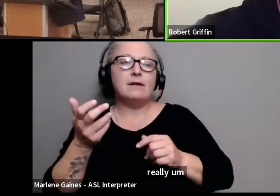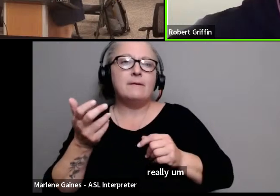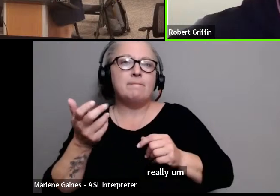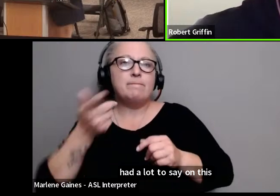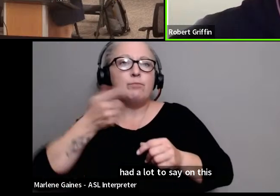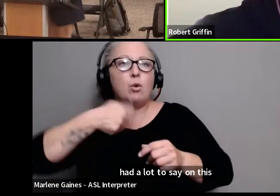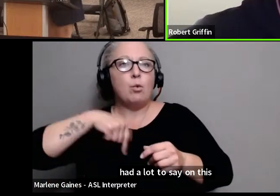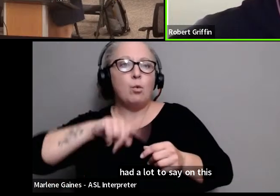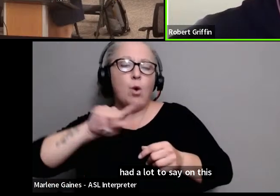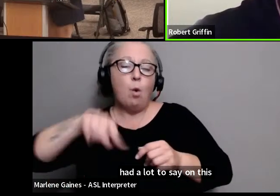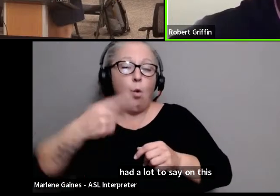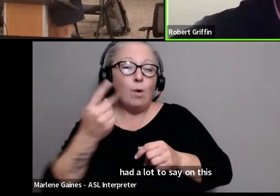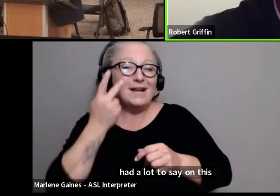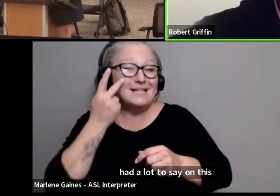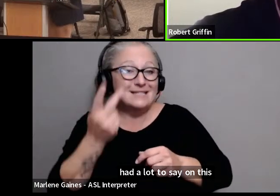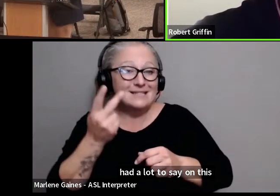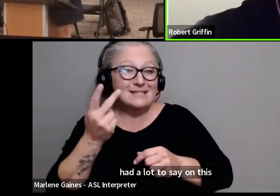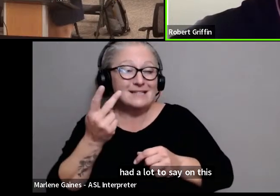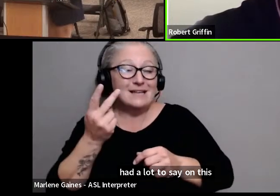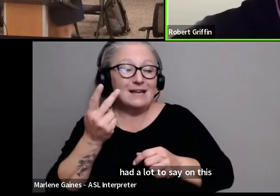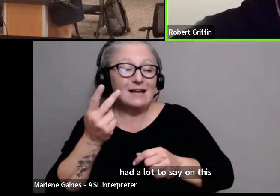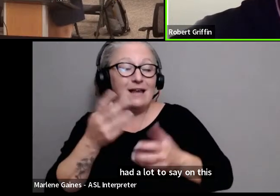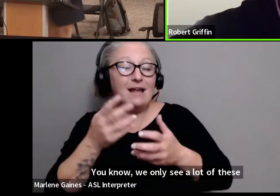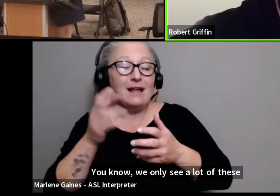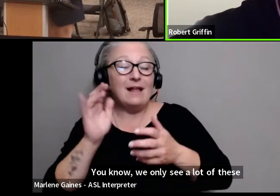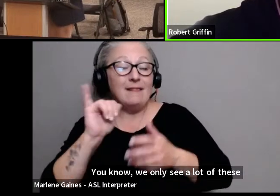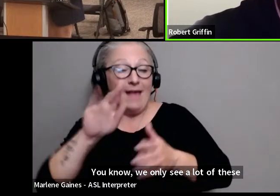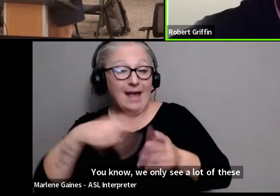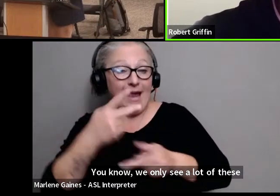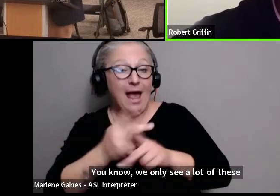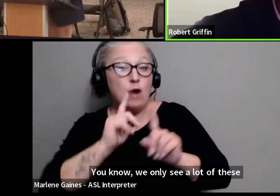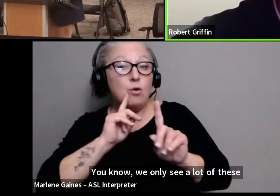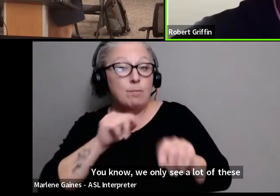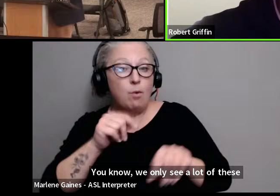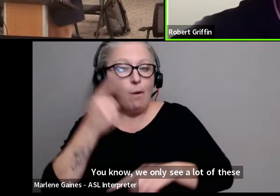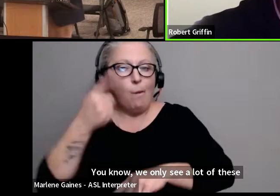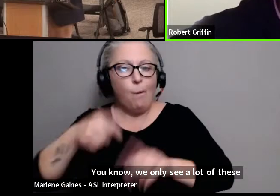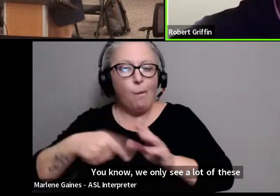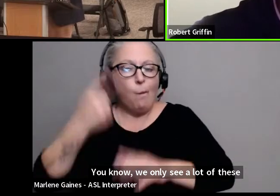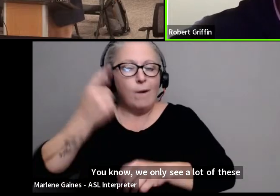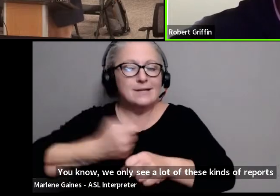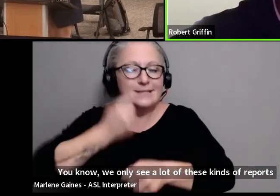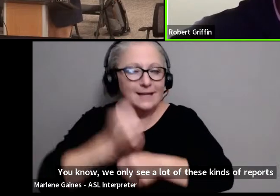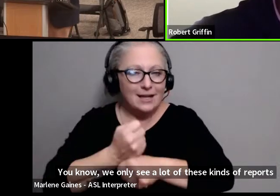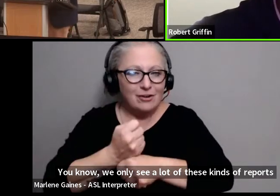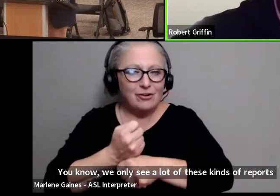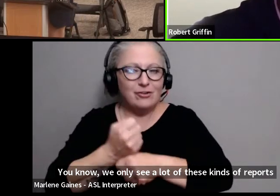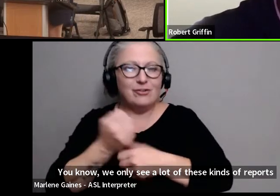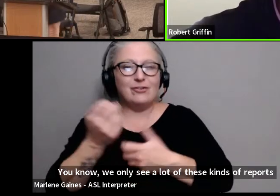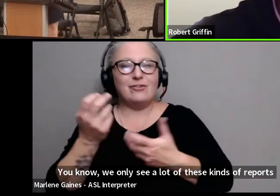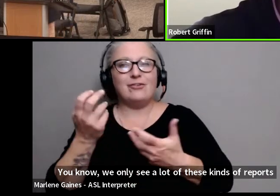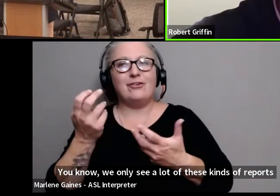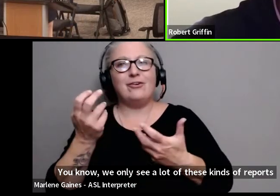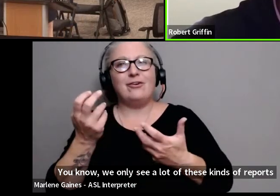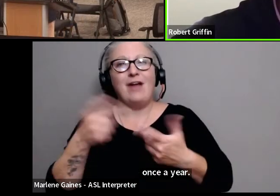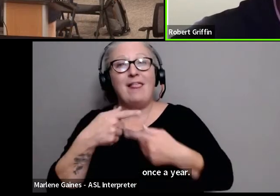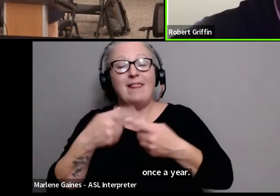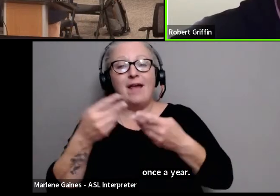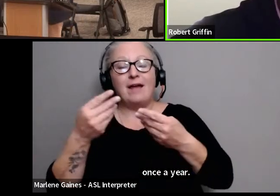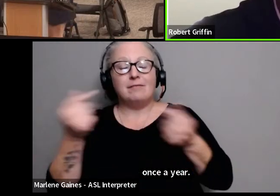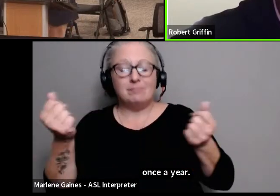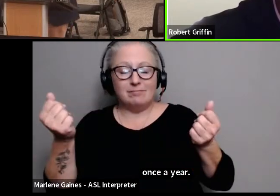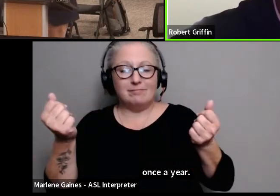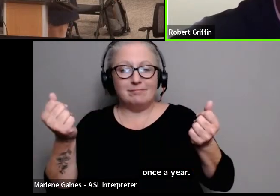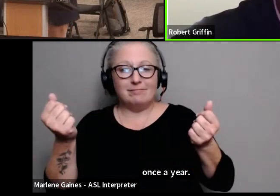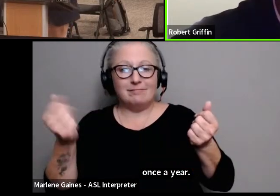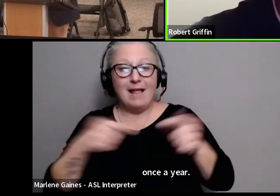We only see a lot of these kinds of reports once a year, and then we go away, and then